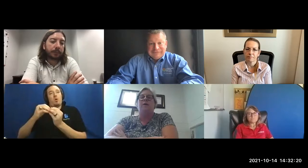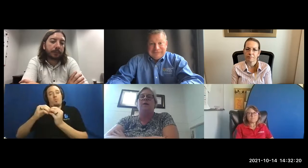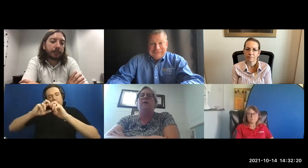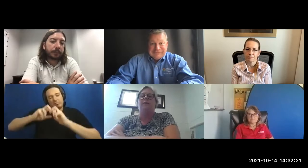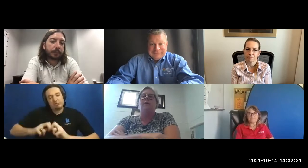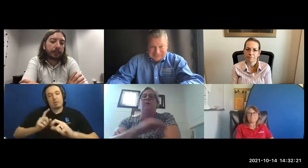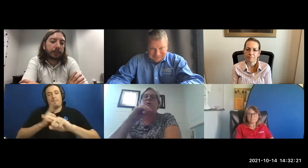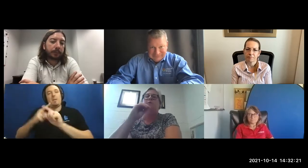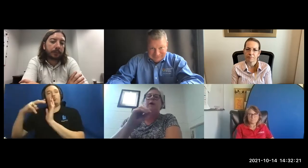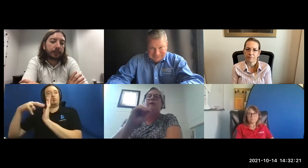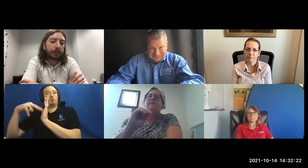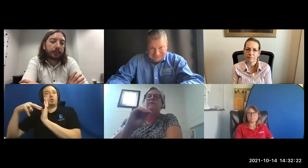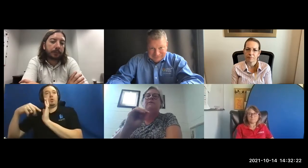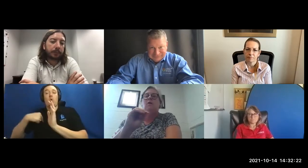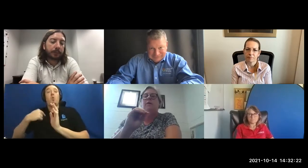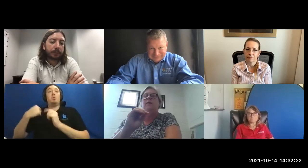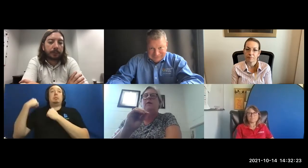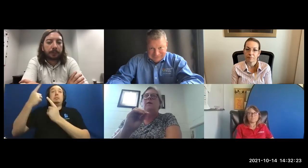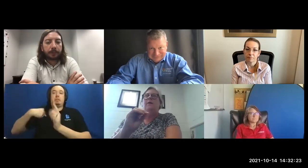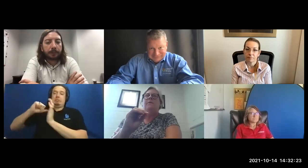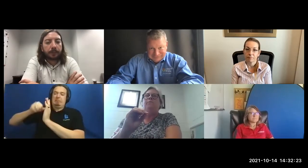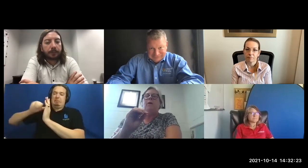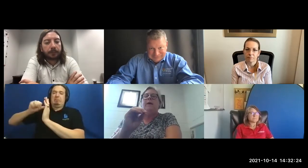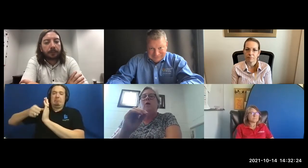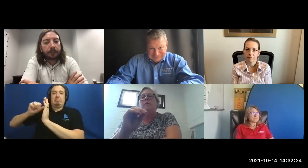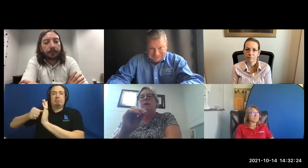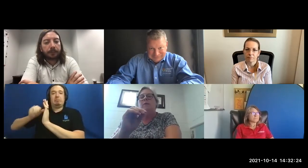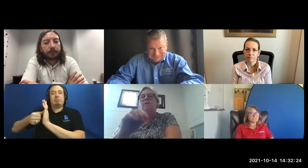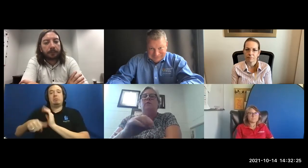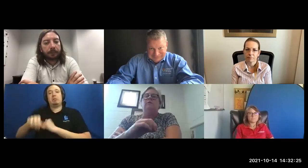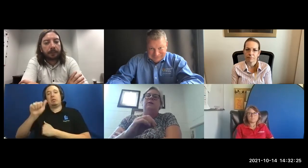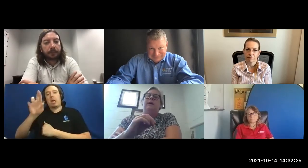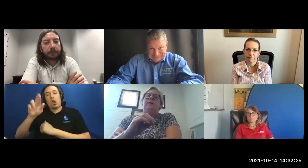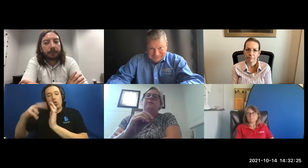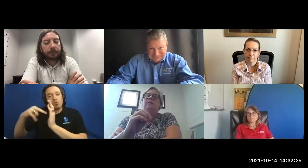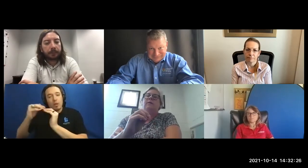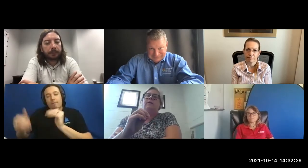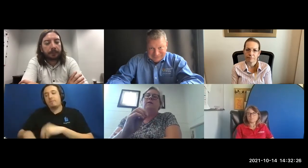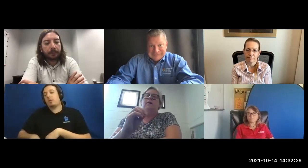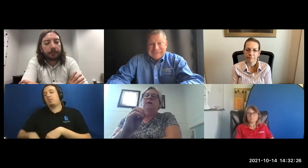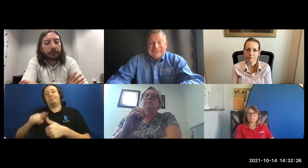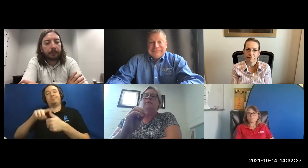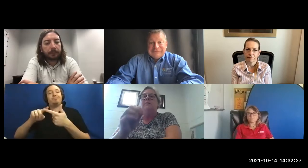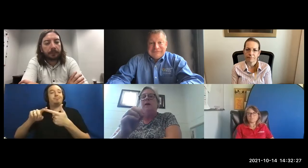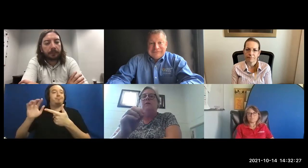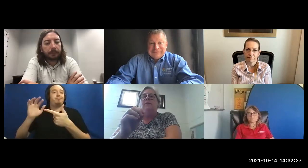with reading. I feel like we put a lot of emphasis on AR reading levels and Lexile levels,